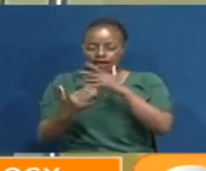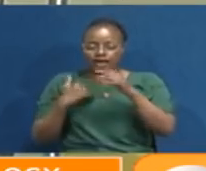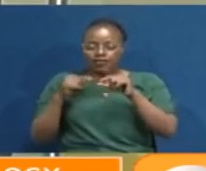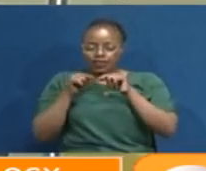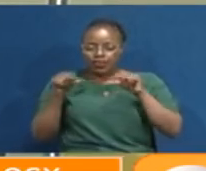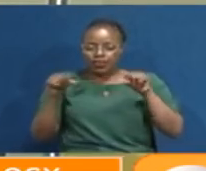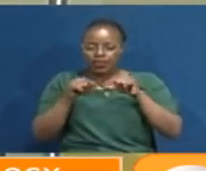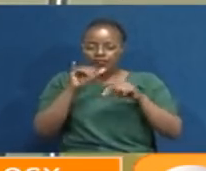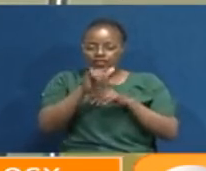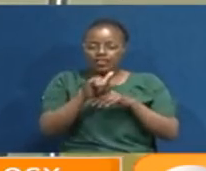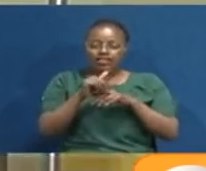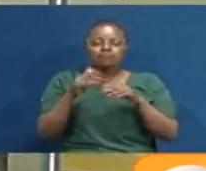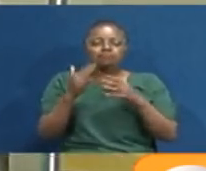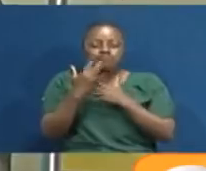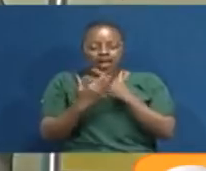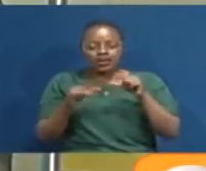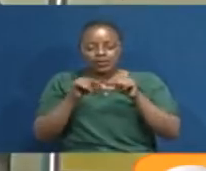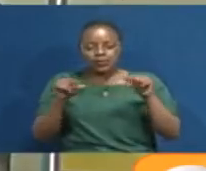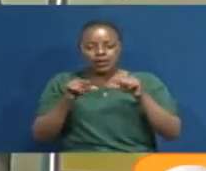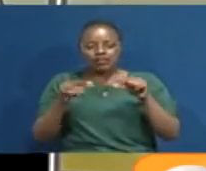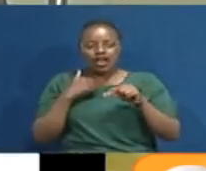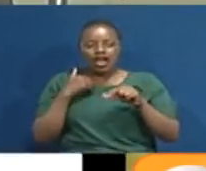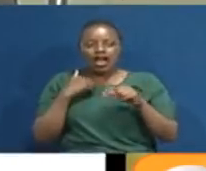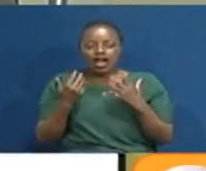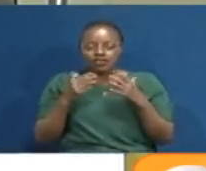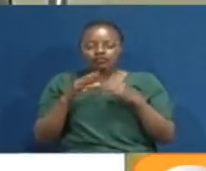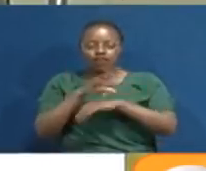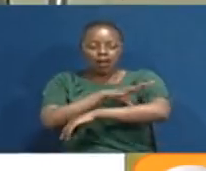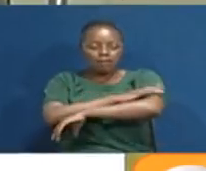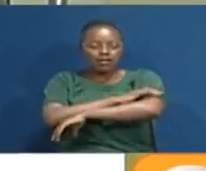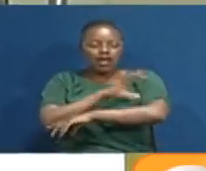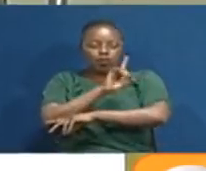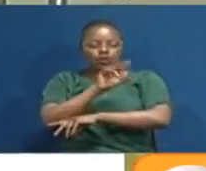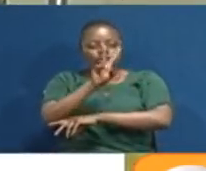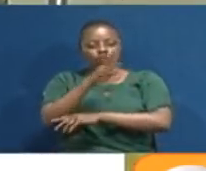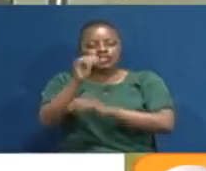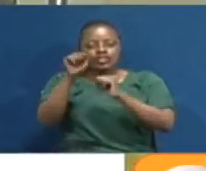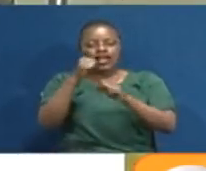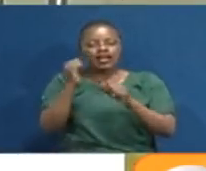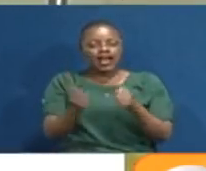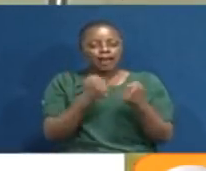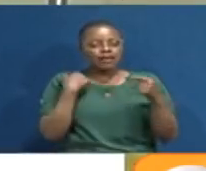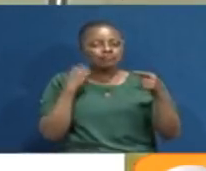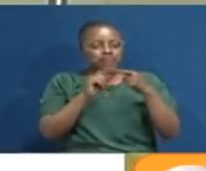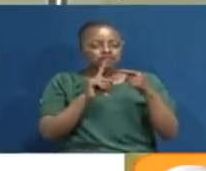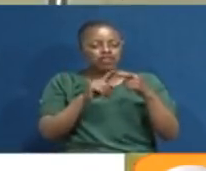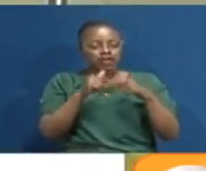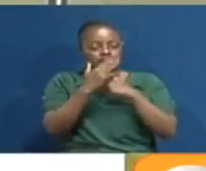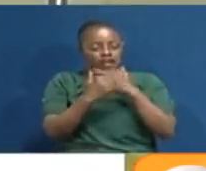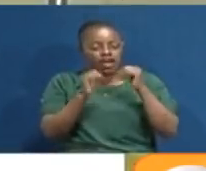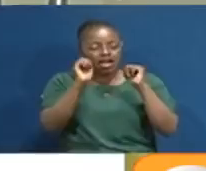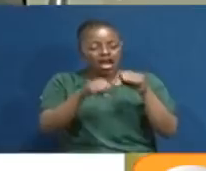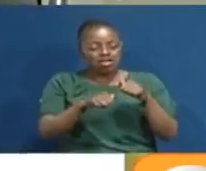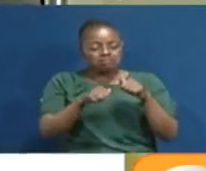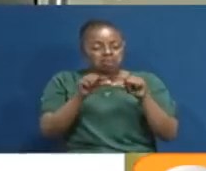vessels within them, and if those blood vessels are under a lot of strain or pressure, one of two things can happen. The first thing is that the blood vessel may